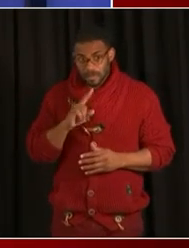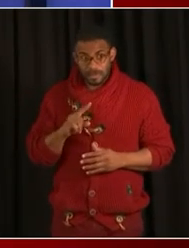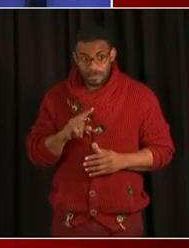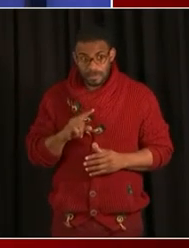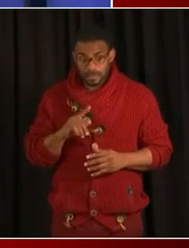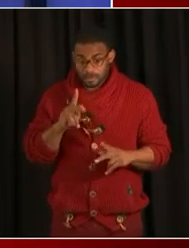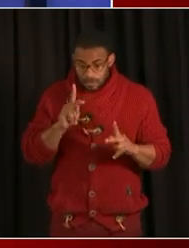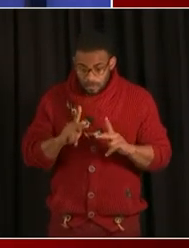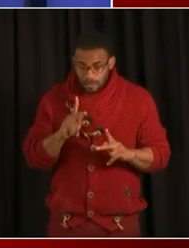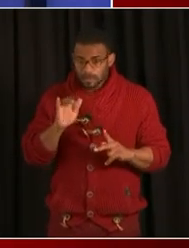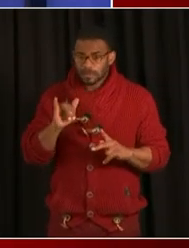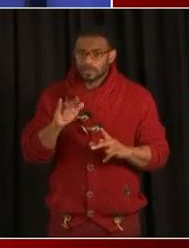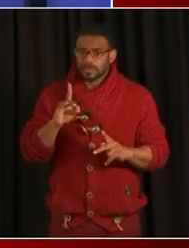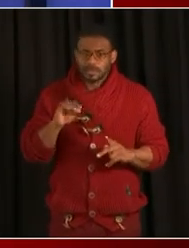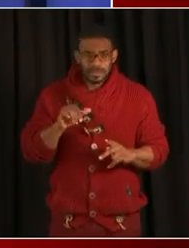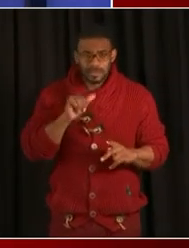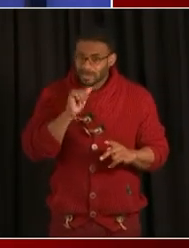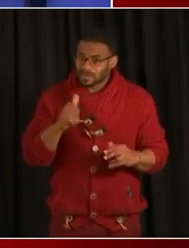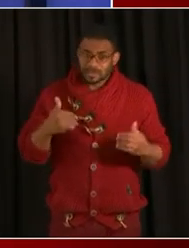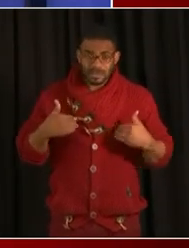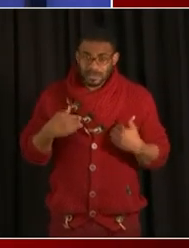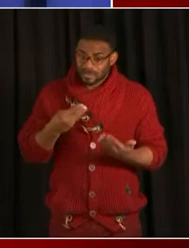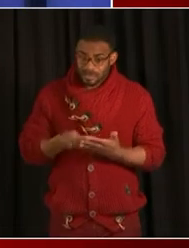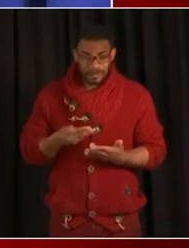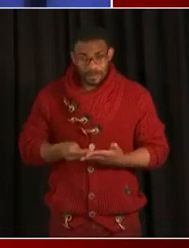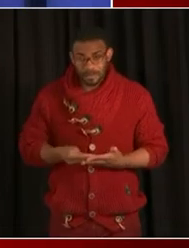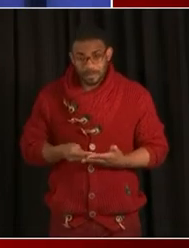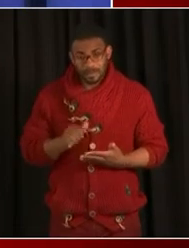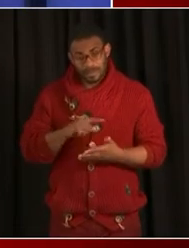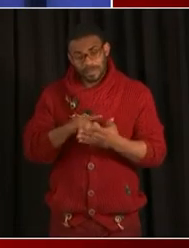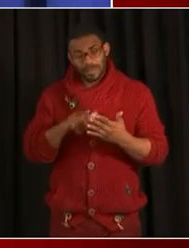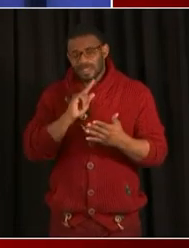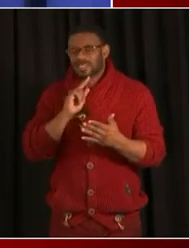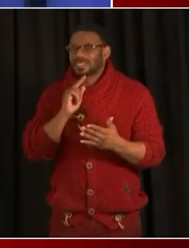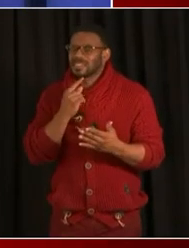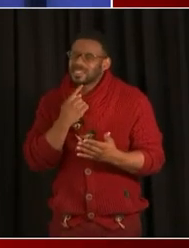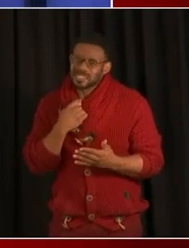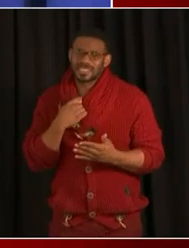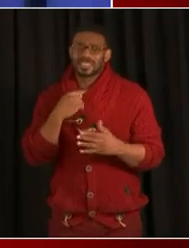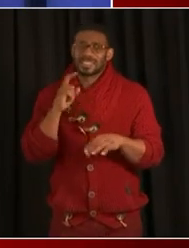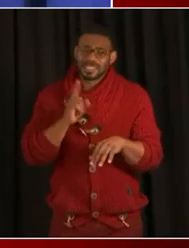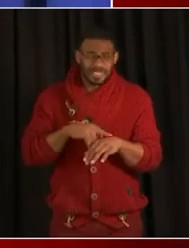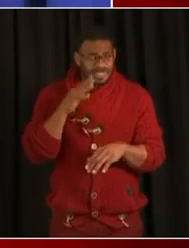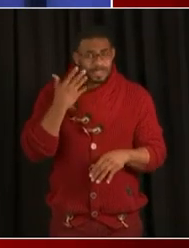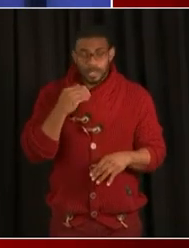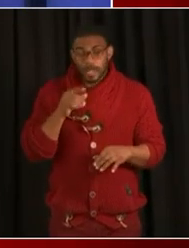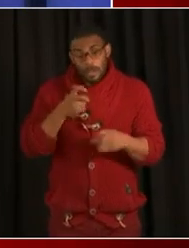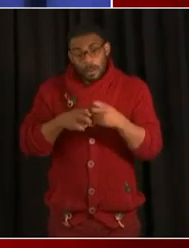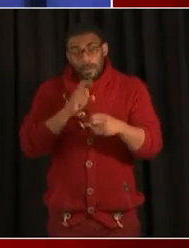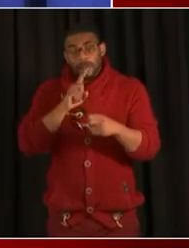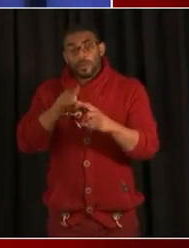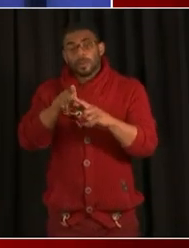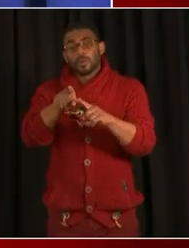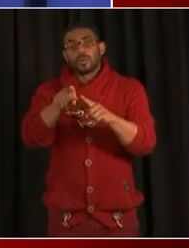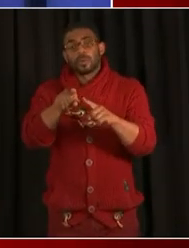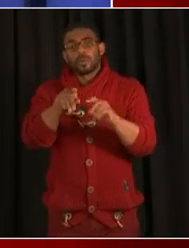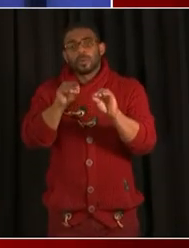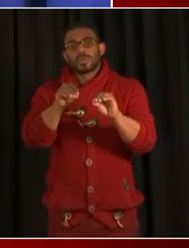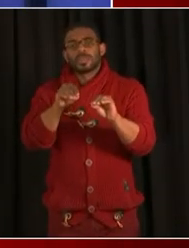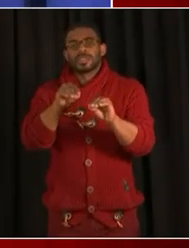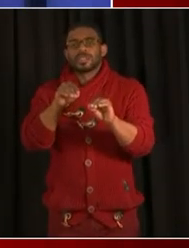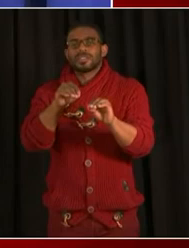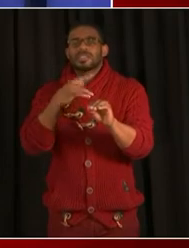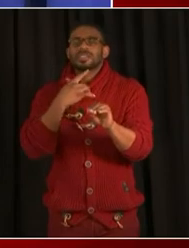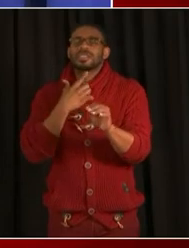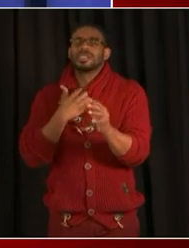is people that do not have money. And these are desperate times. The problem is when you put